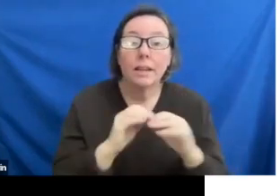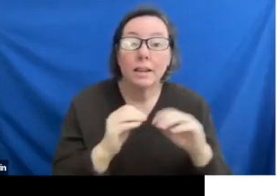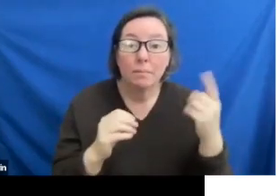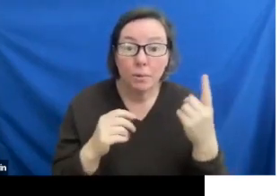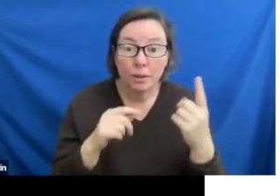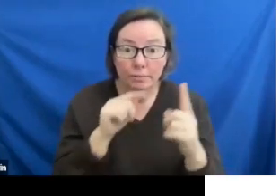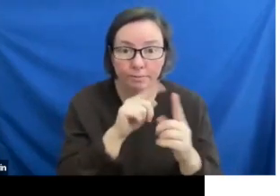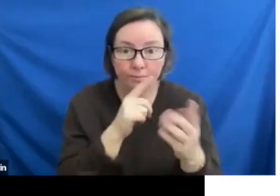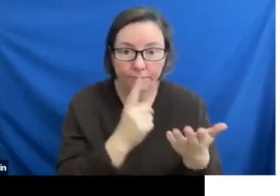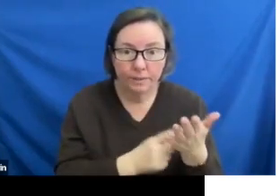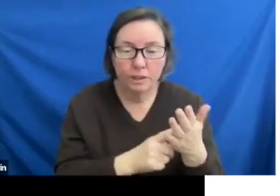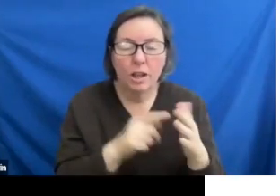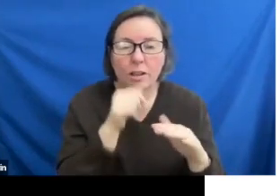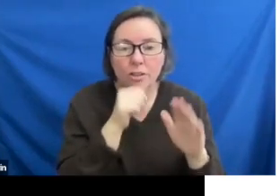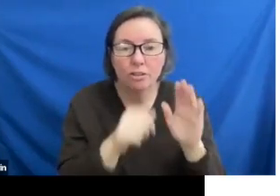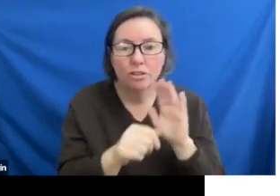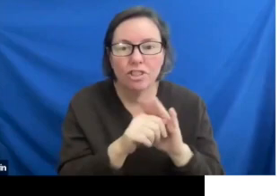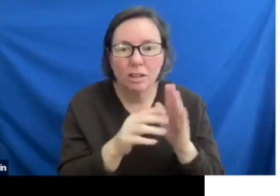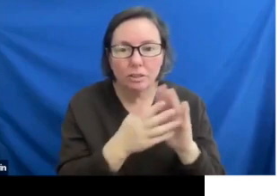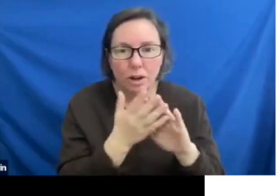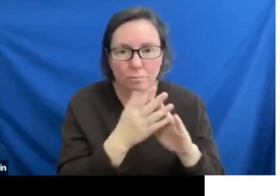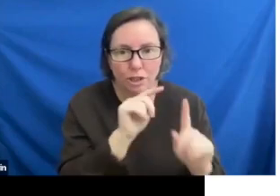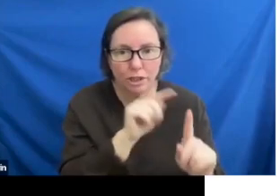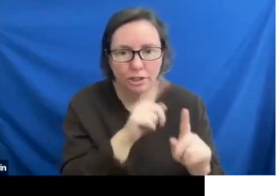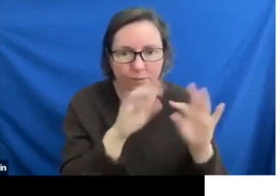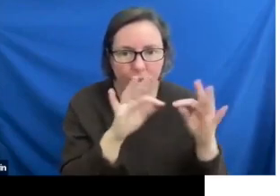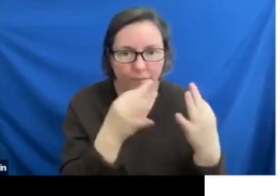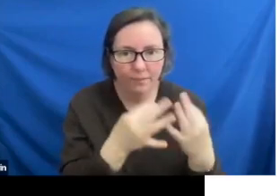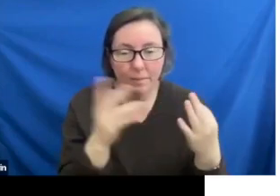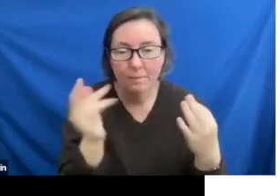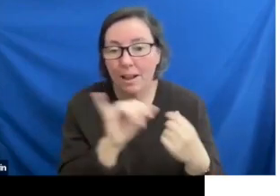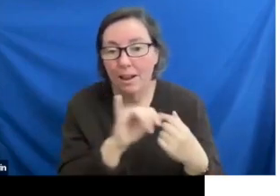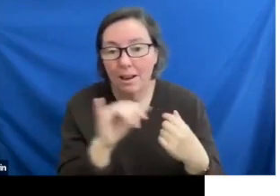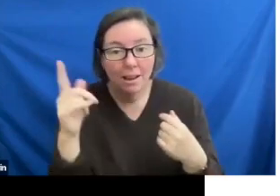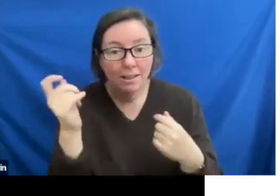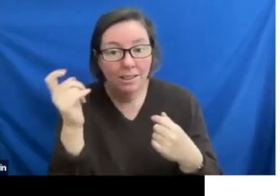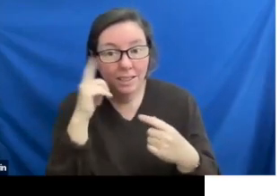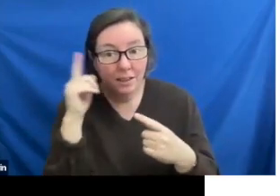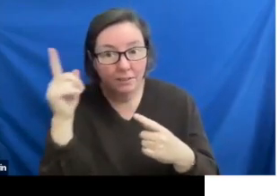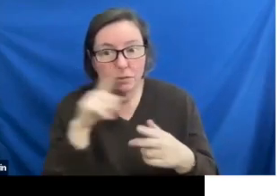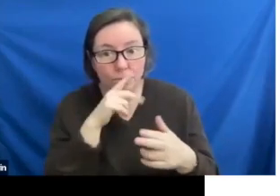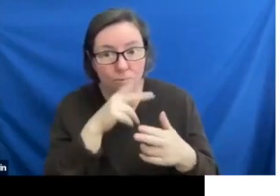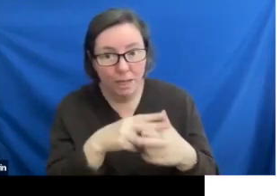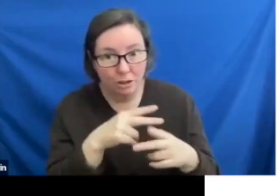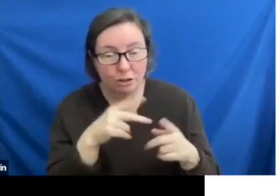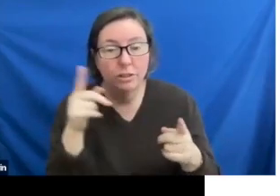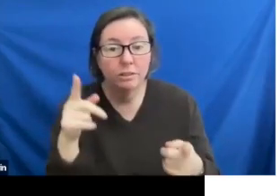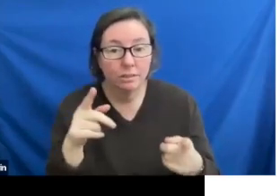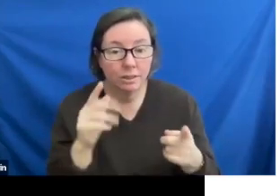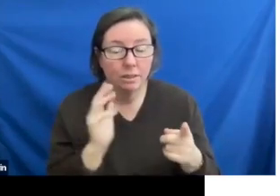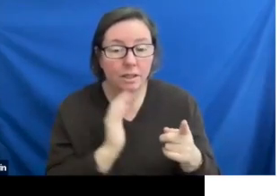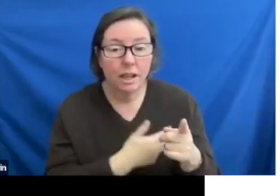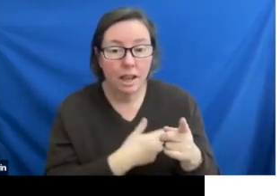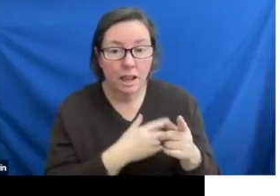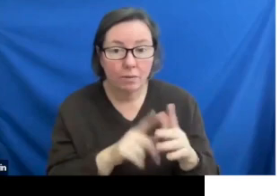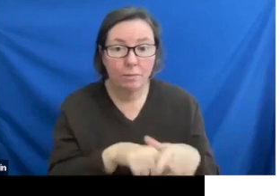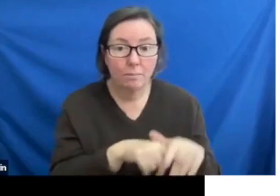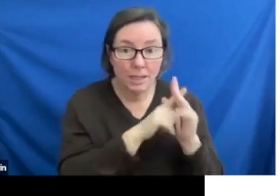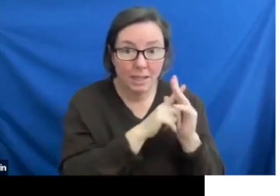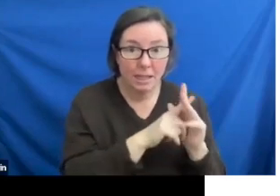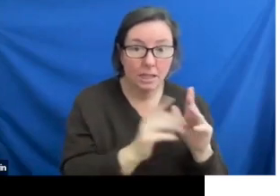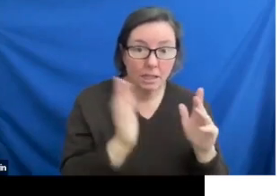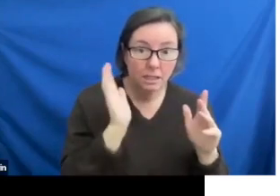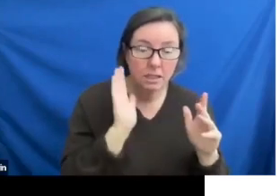the shelter operation. So as the governor mentioned in our beginning,